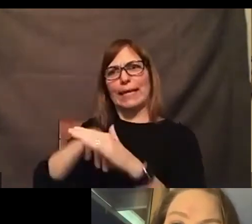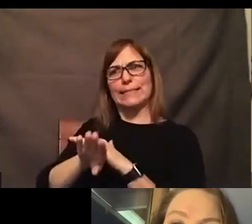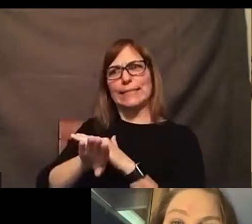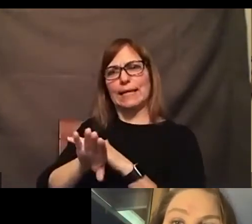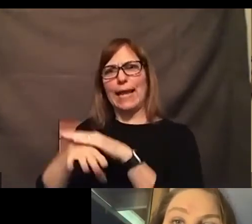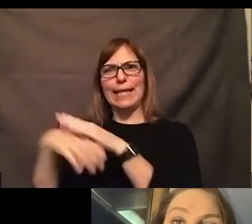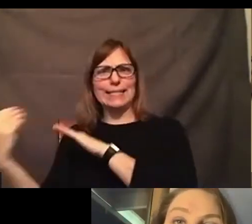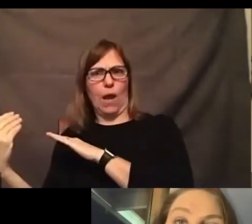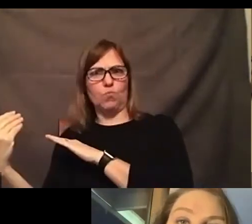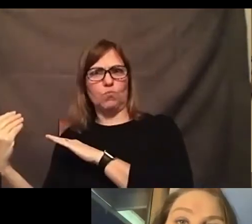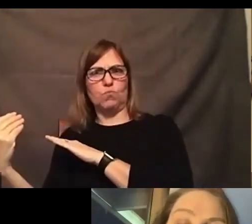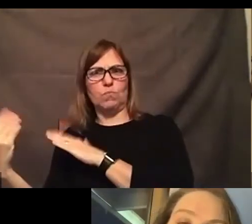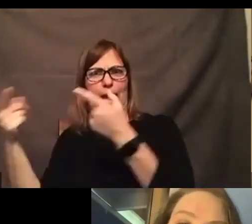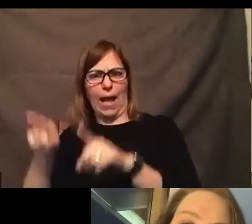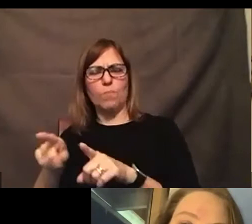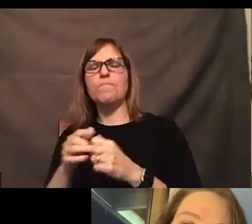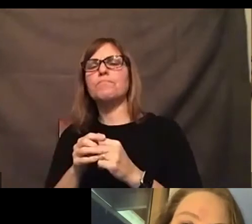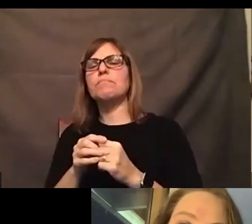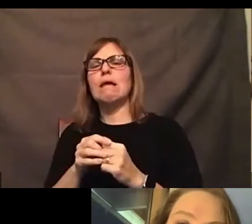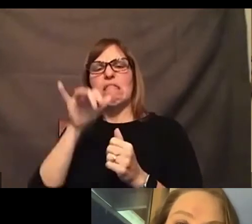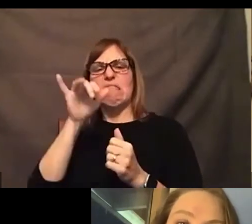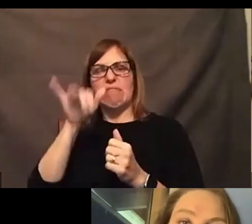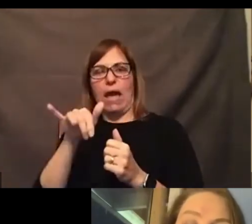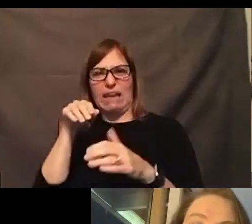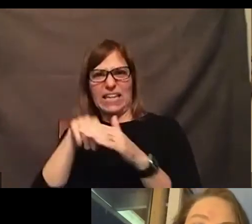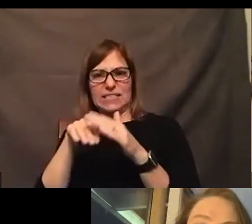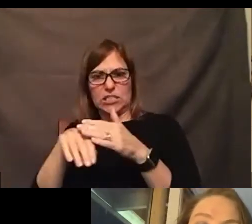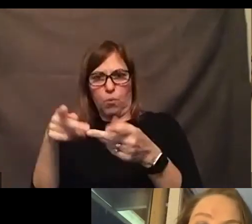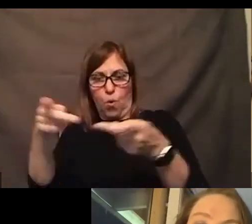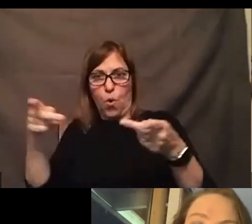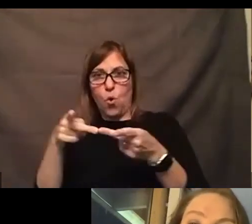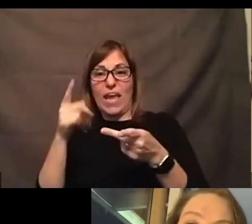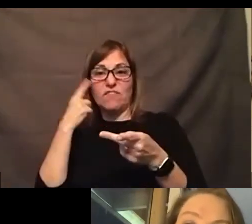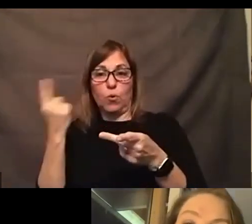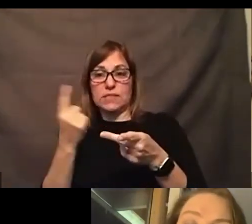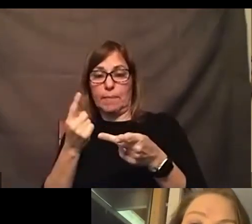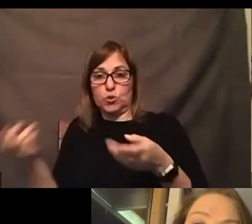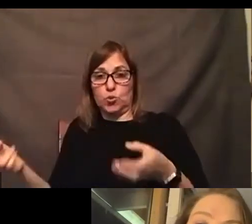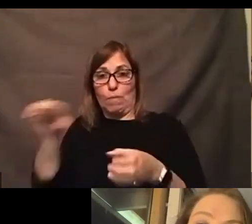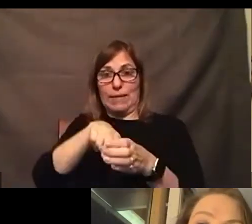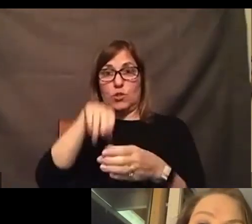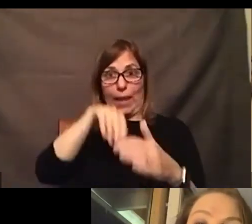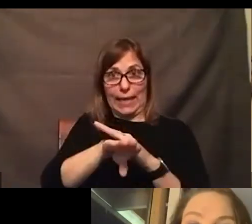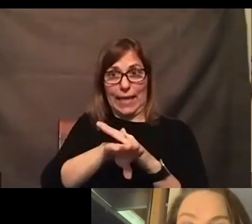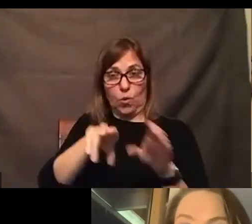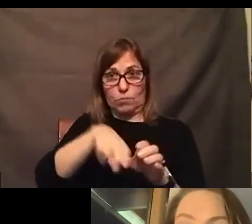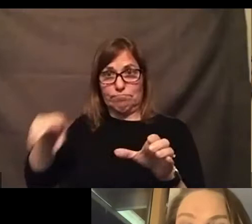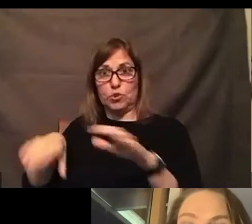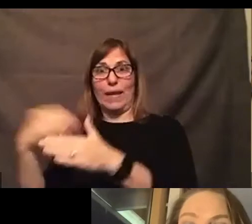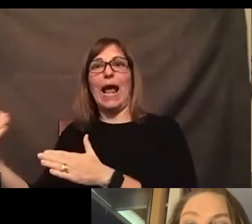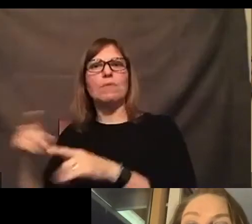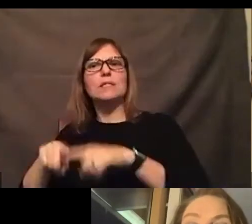the vehicle. What makes an accessible location for someone to get into a vehicle or out of a vehicle is very much dependent upon their